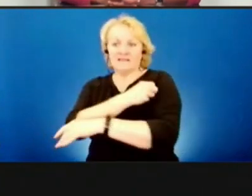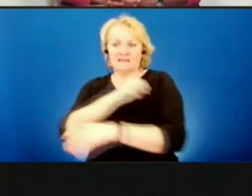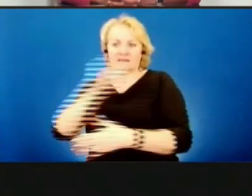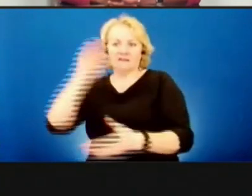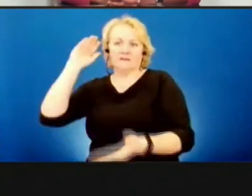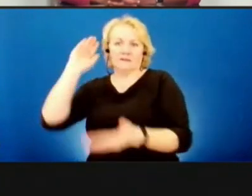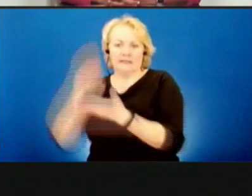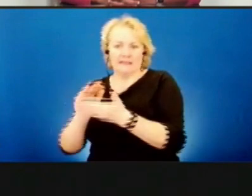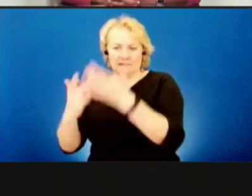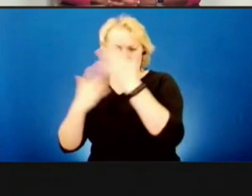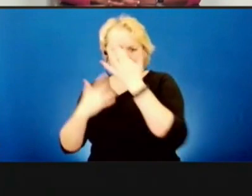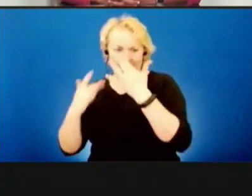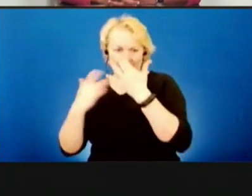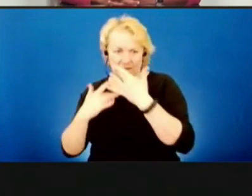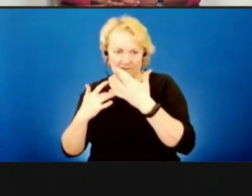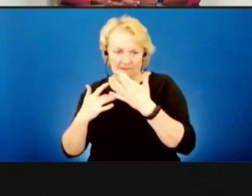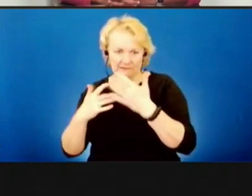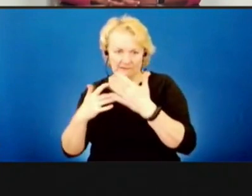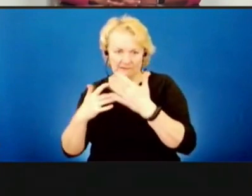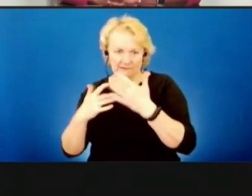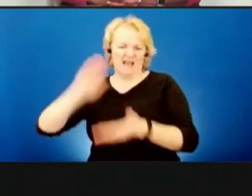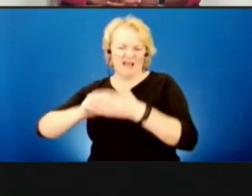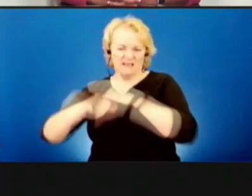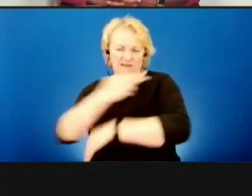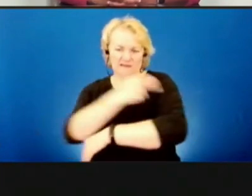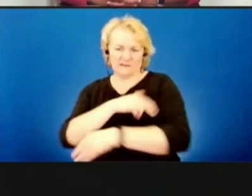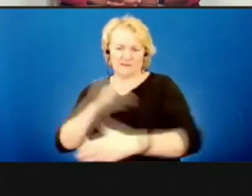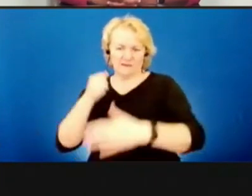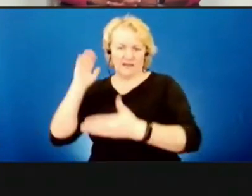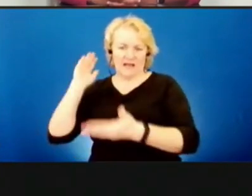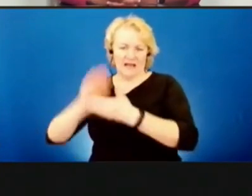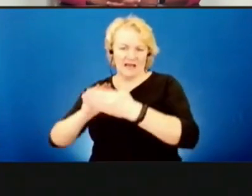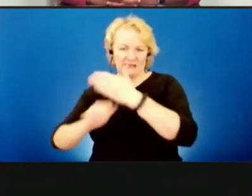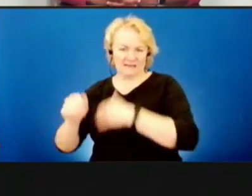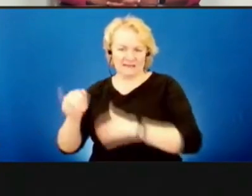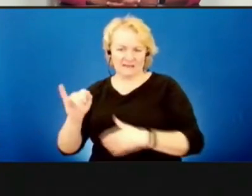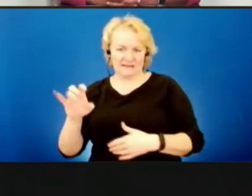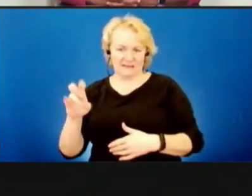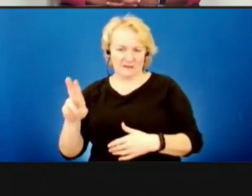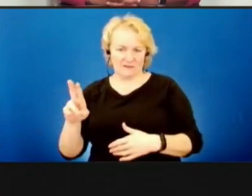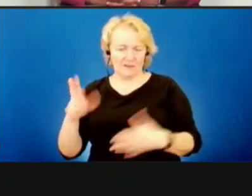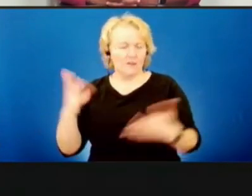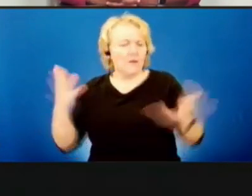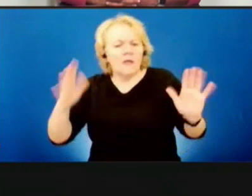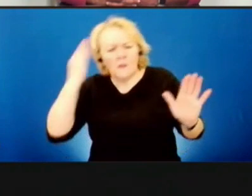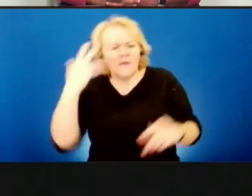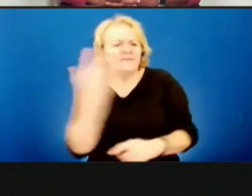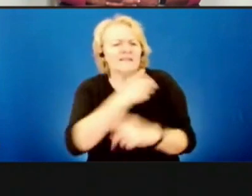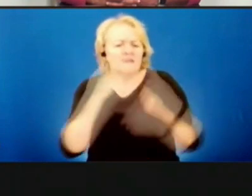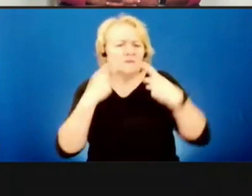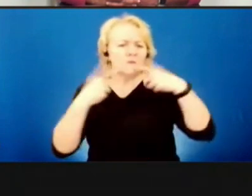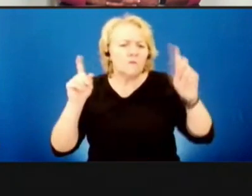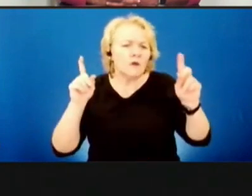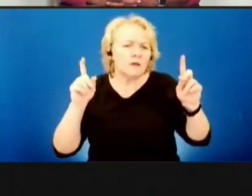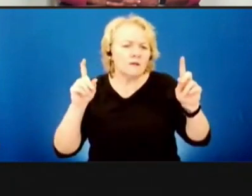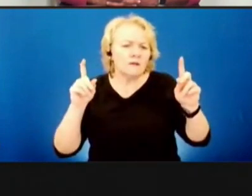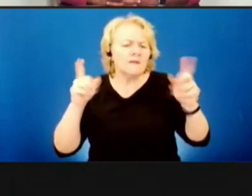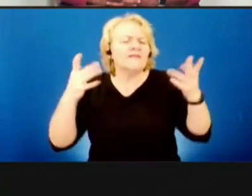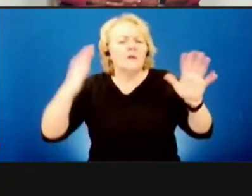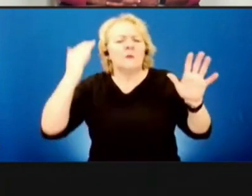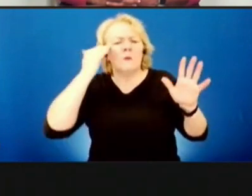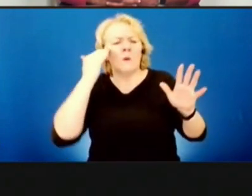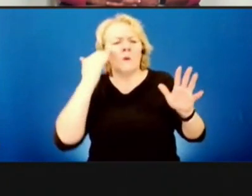requiring hospitalization and ICU care and death. We know that vaccines have worked. We have senior citizens